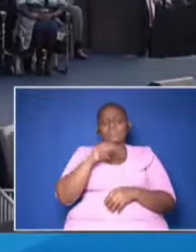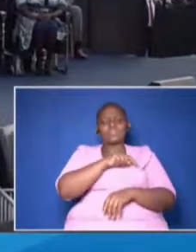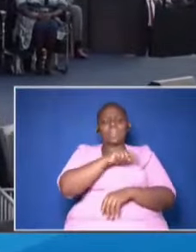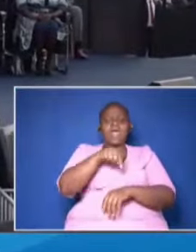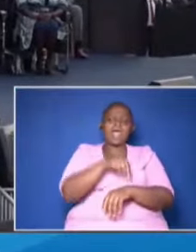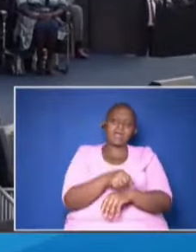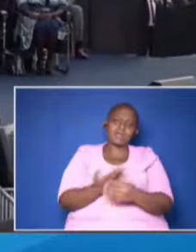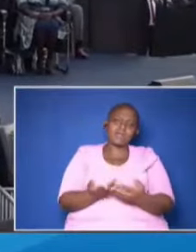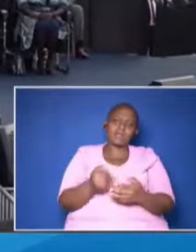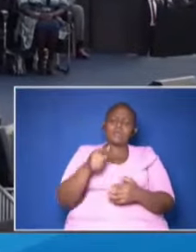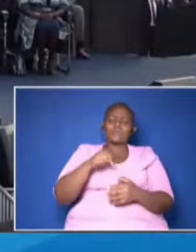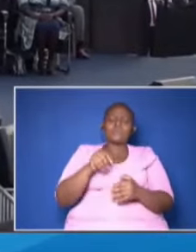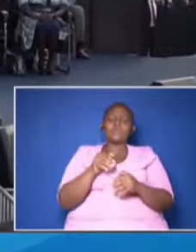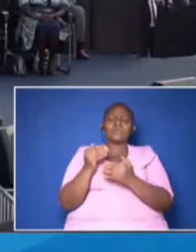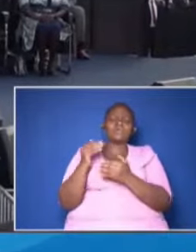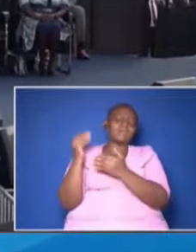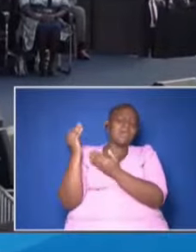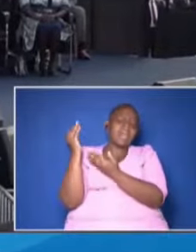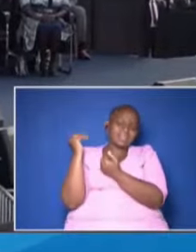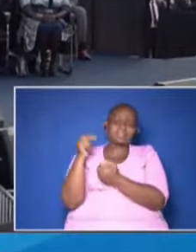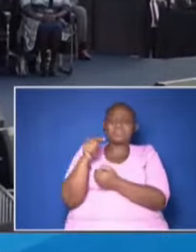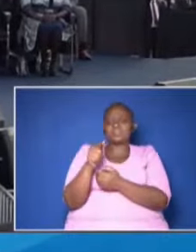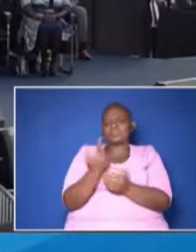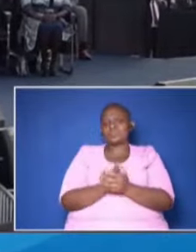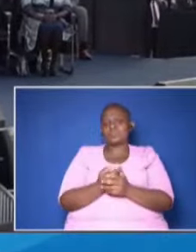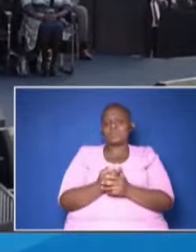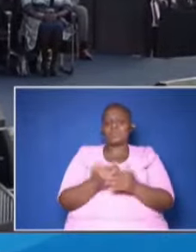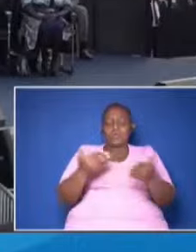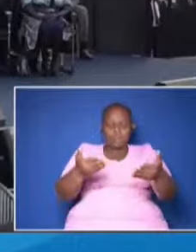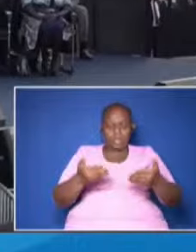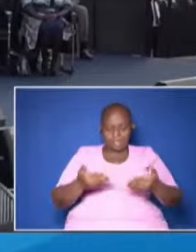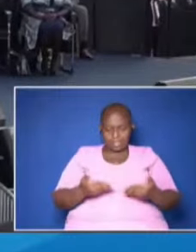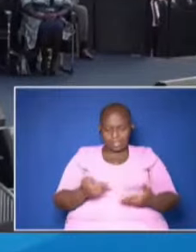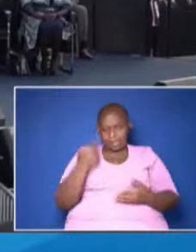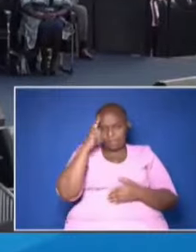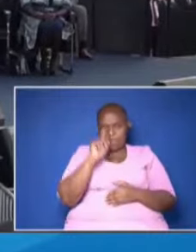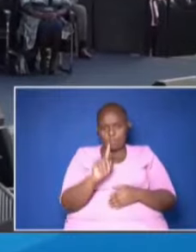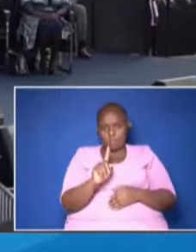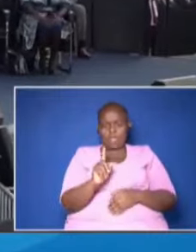were just preparing the way welcome here for a